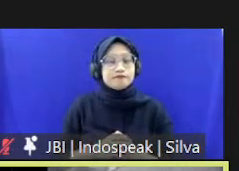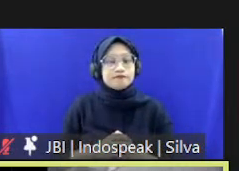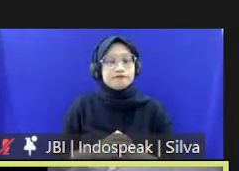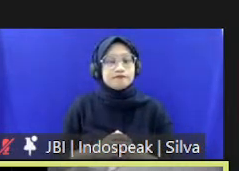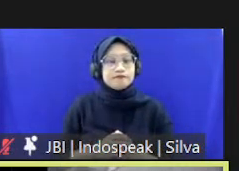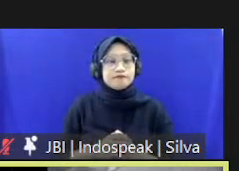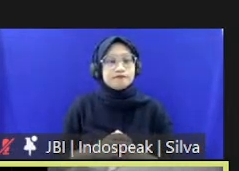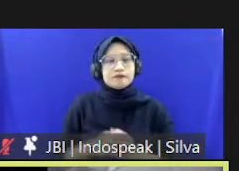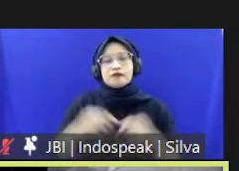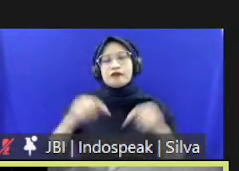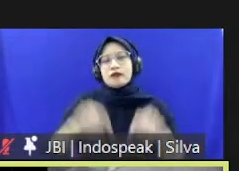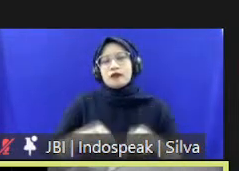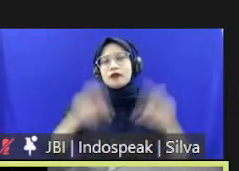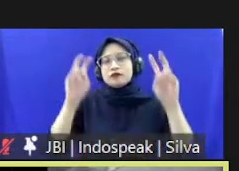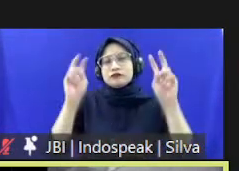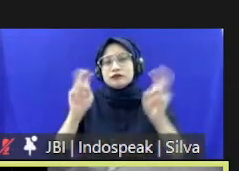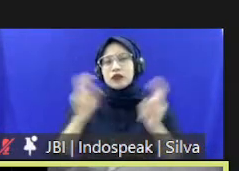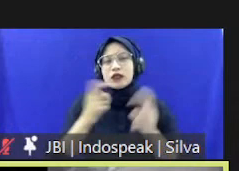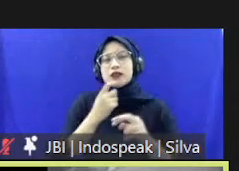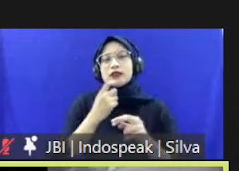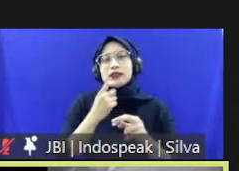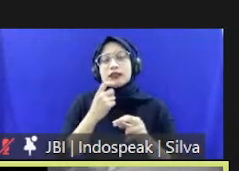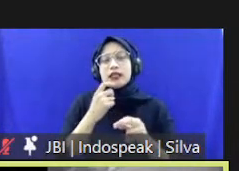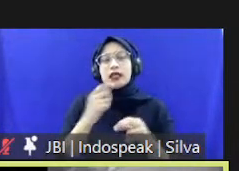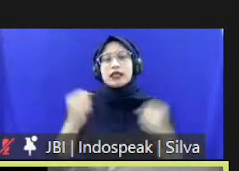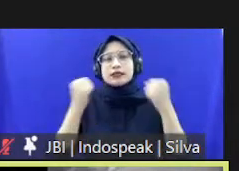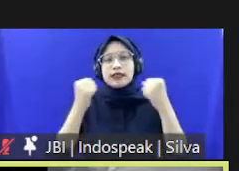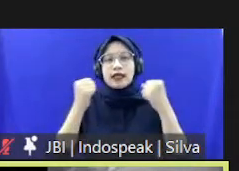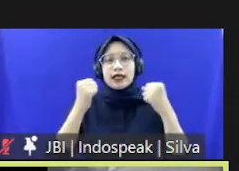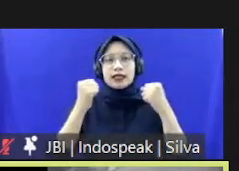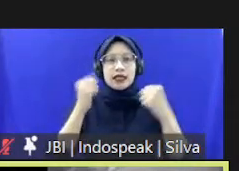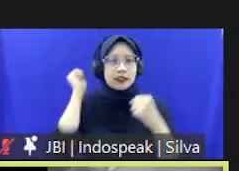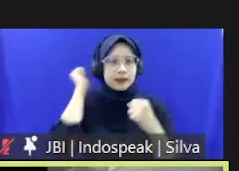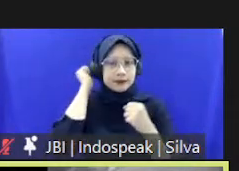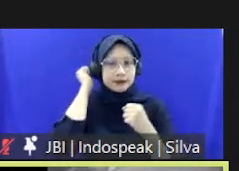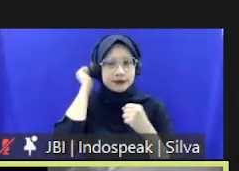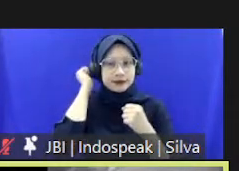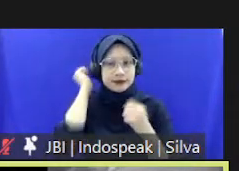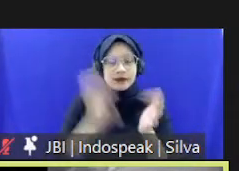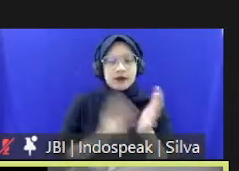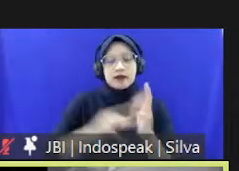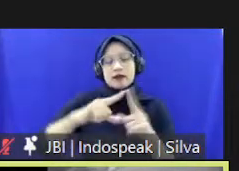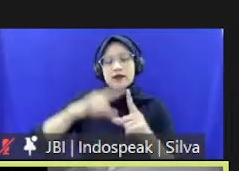maternal health. So let's start this one by saying that